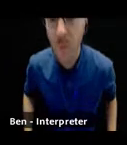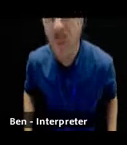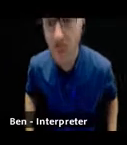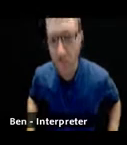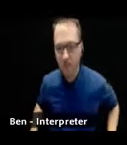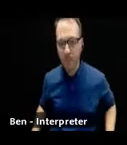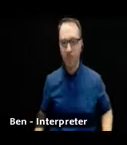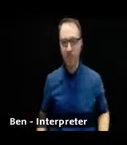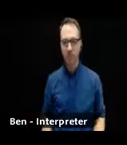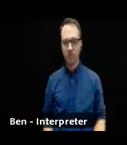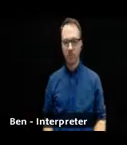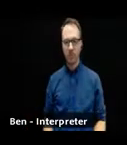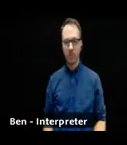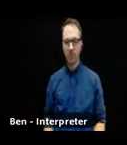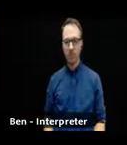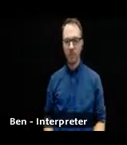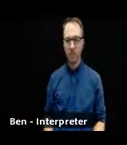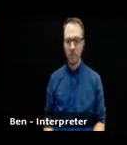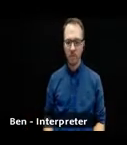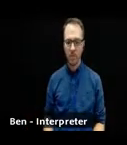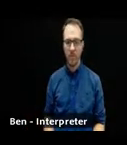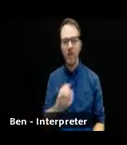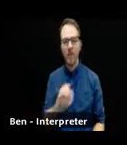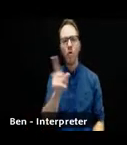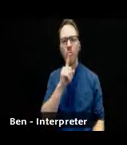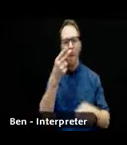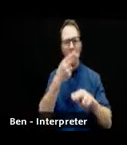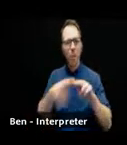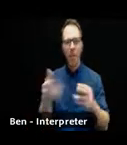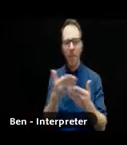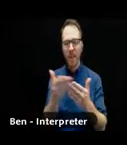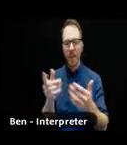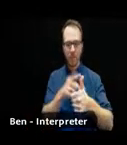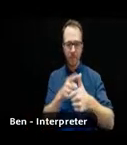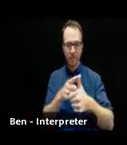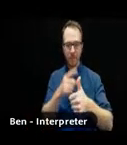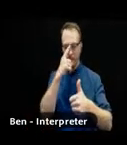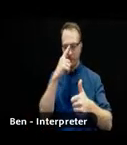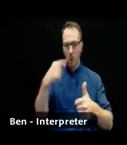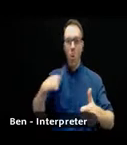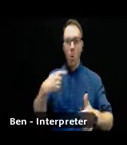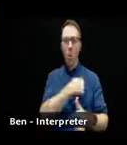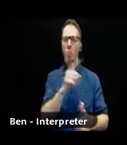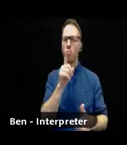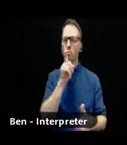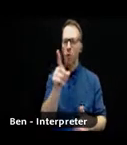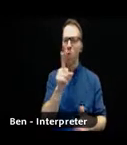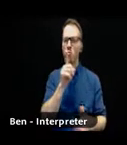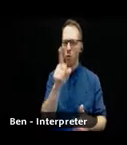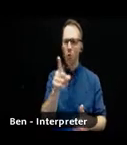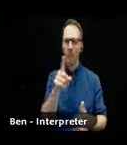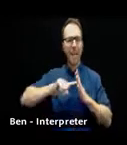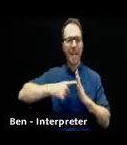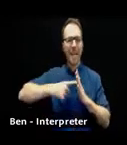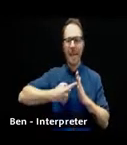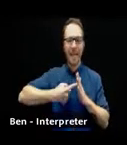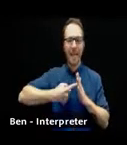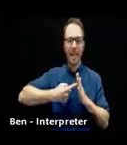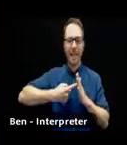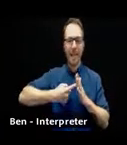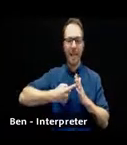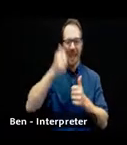A couple really brief things. One is that we are really, really at the beginning. Every single person listening in